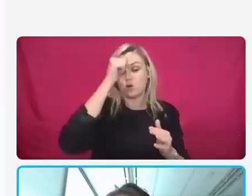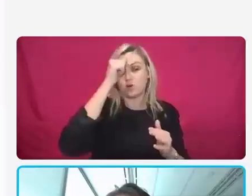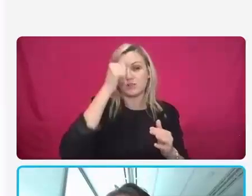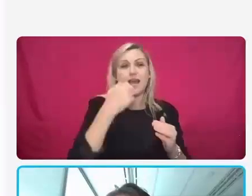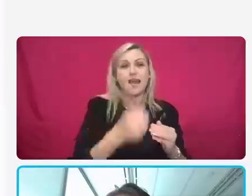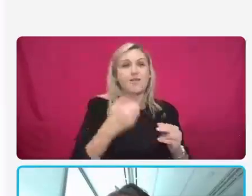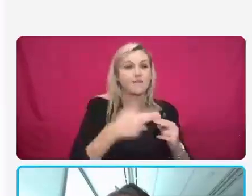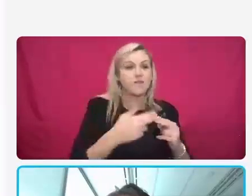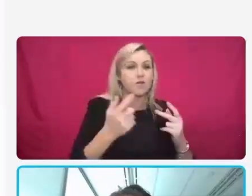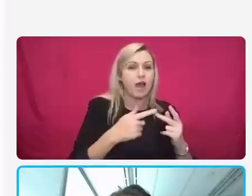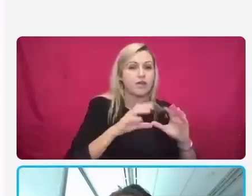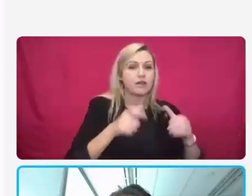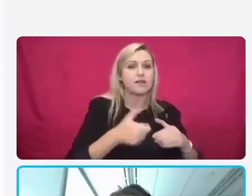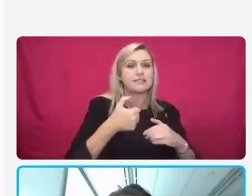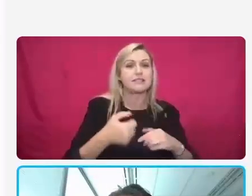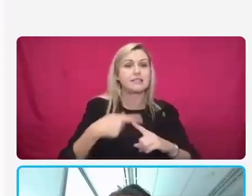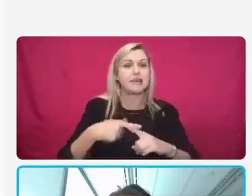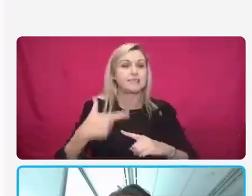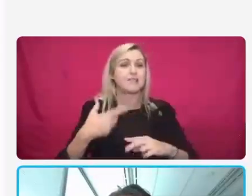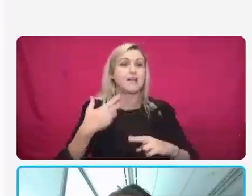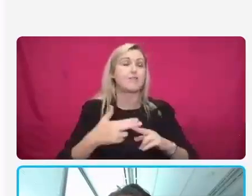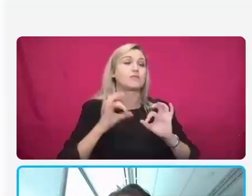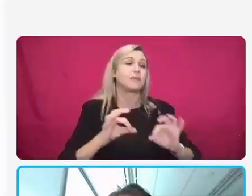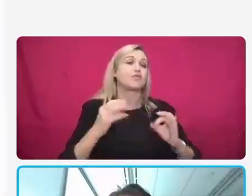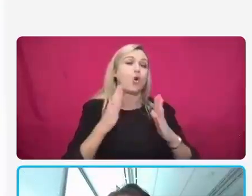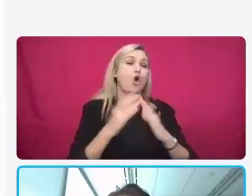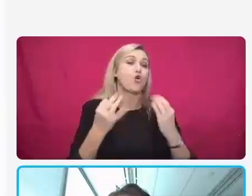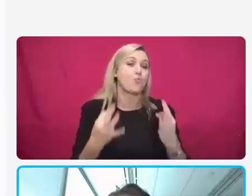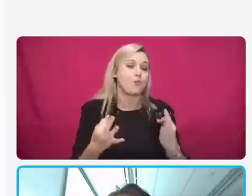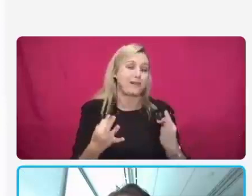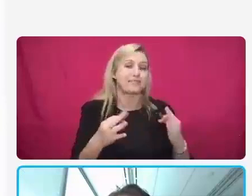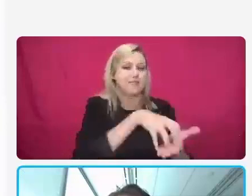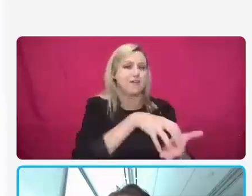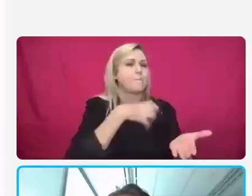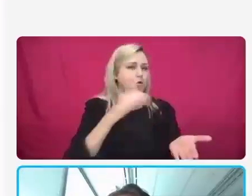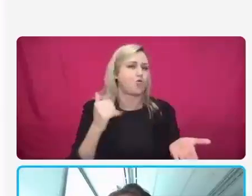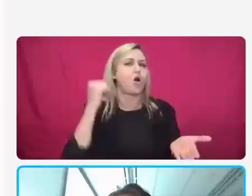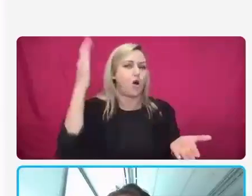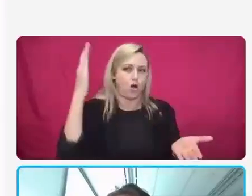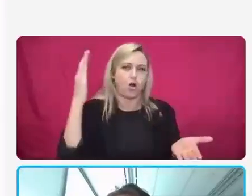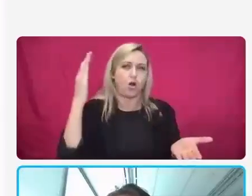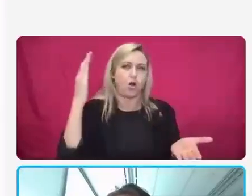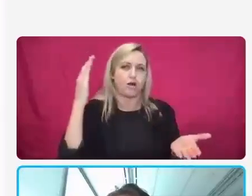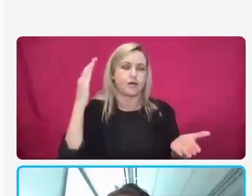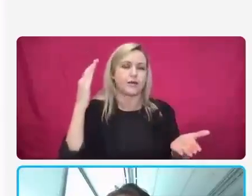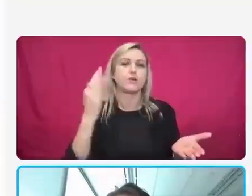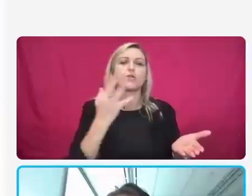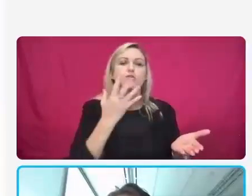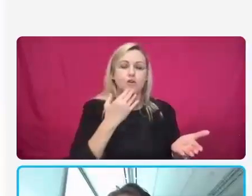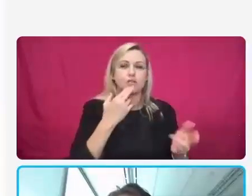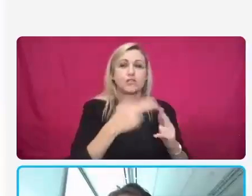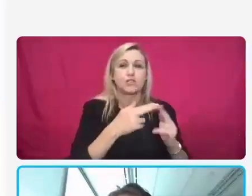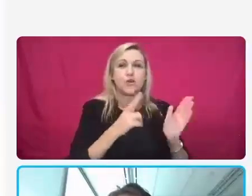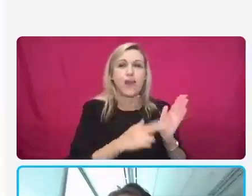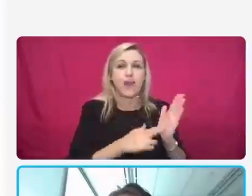and 7 and specialised homeless facilities tend to have higher fixed costs. Therefore, the NWOWs for these facilities are